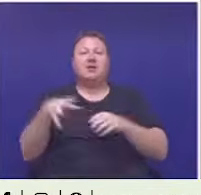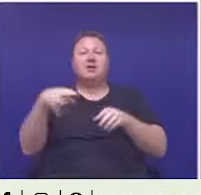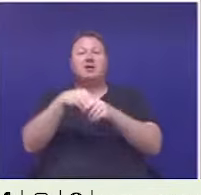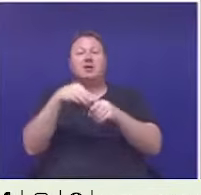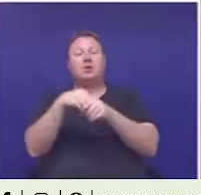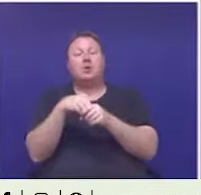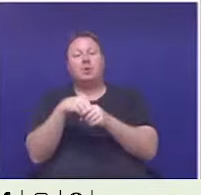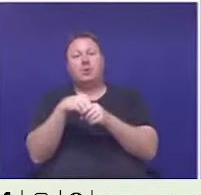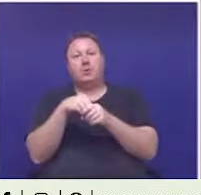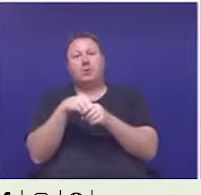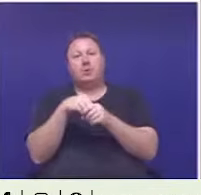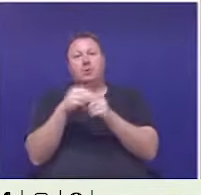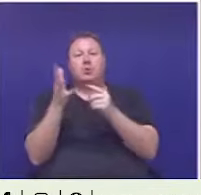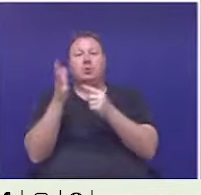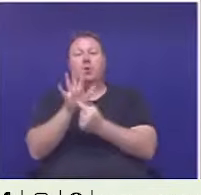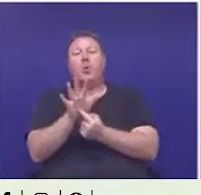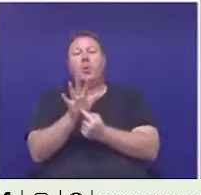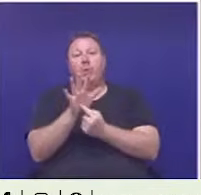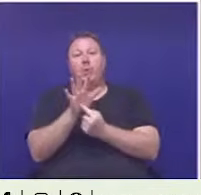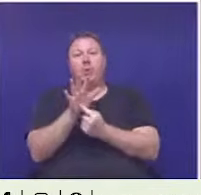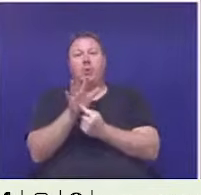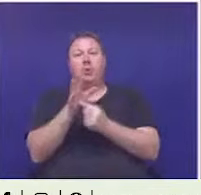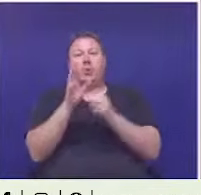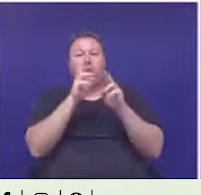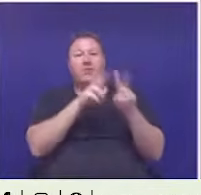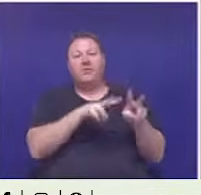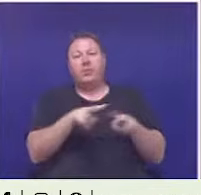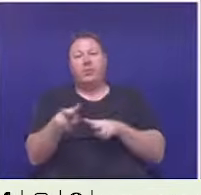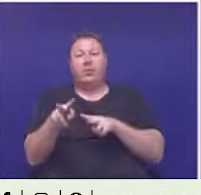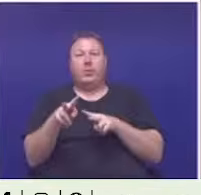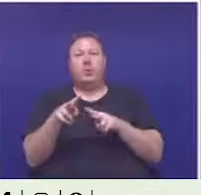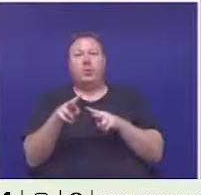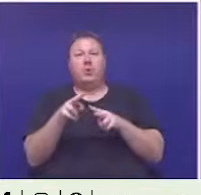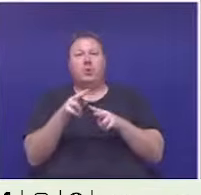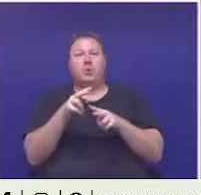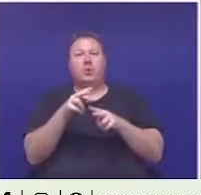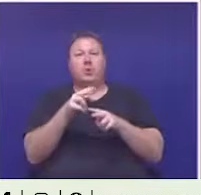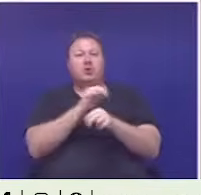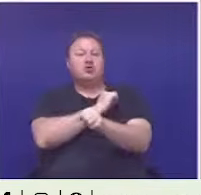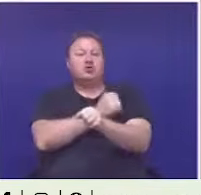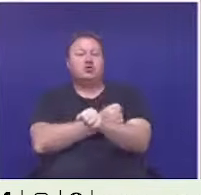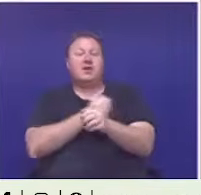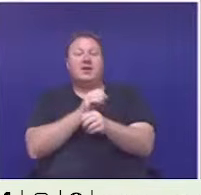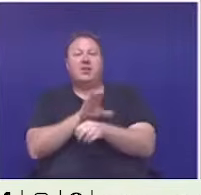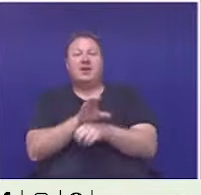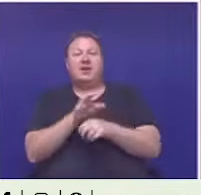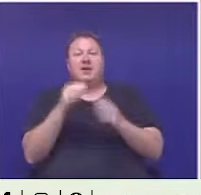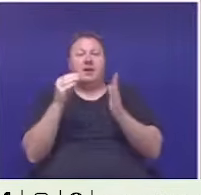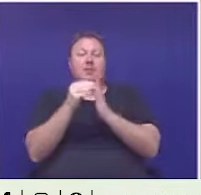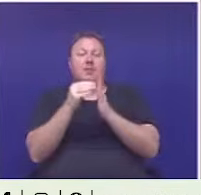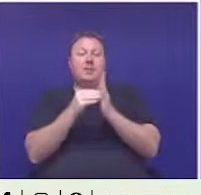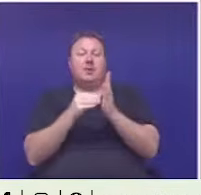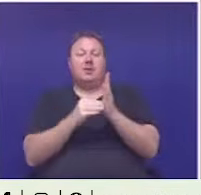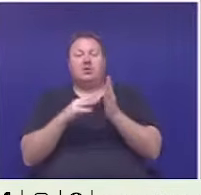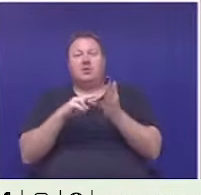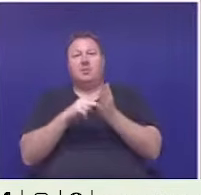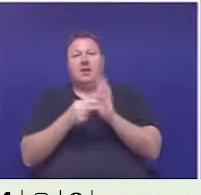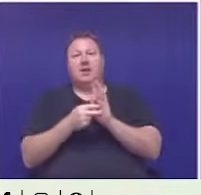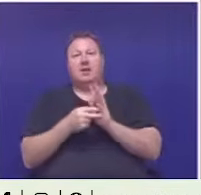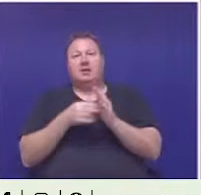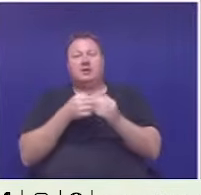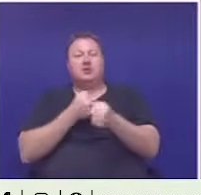actual indicator that looks at reviewing and strengthening the implementation plan for national reading